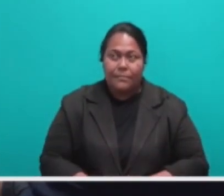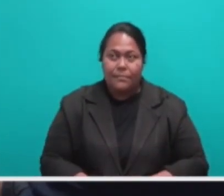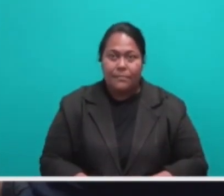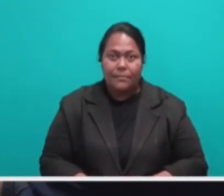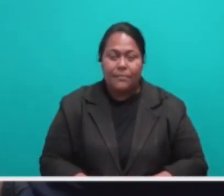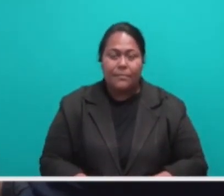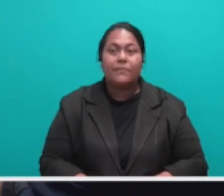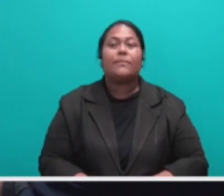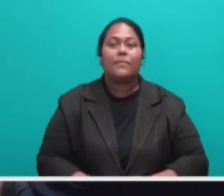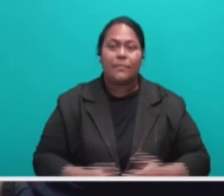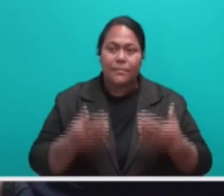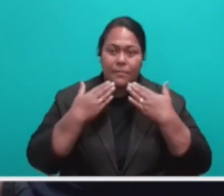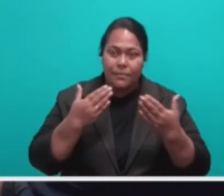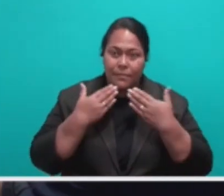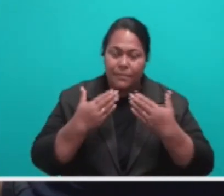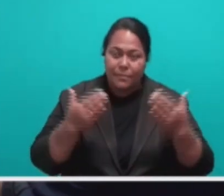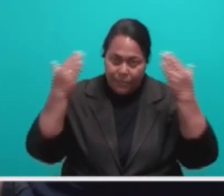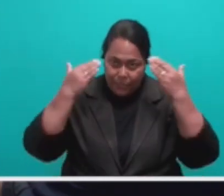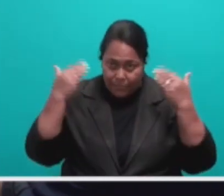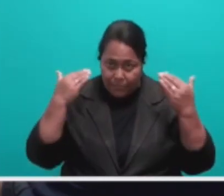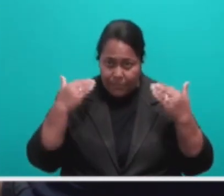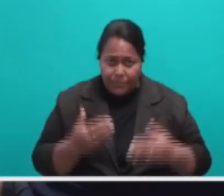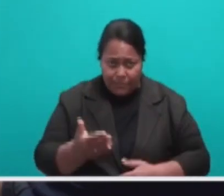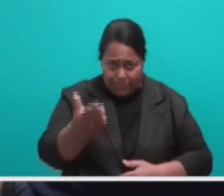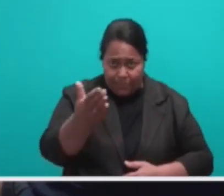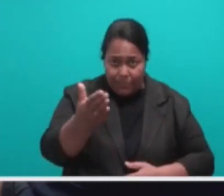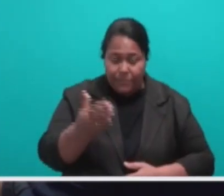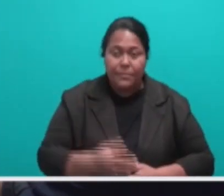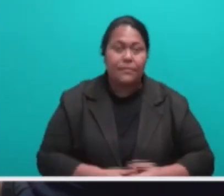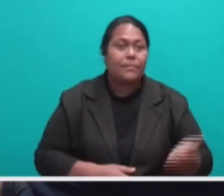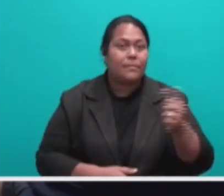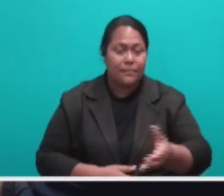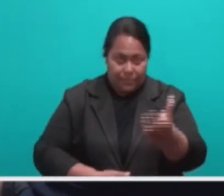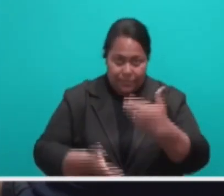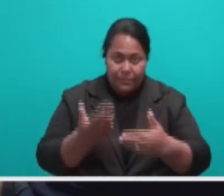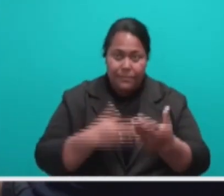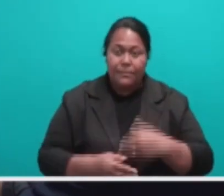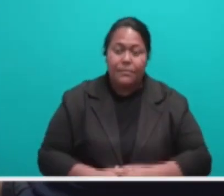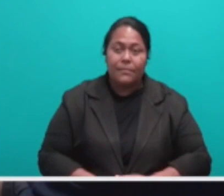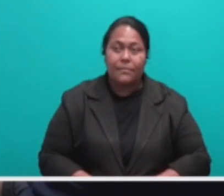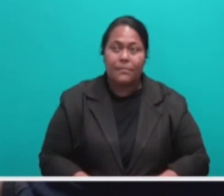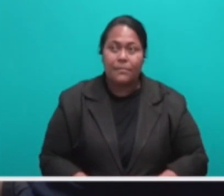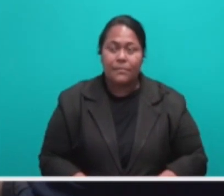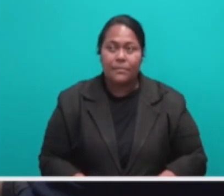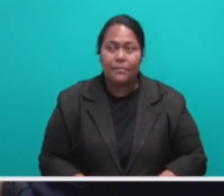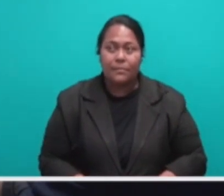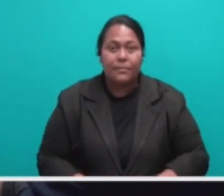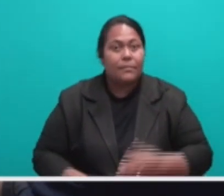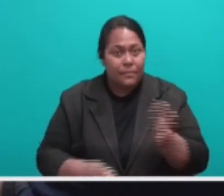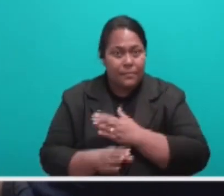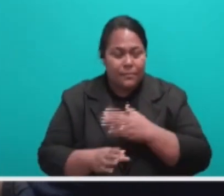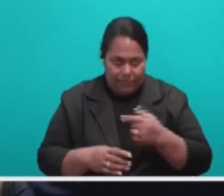Thank you, Mr. Speaker, sir. As you had pointed out prior to the moving of this